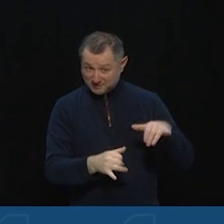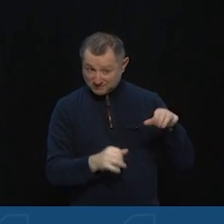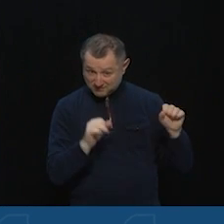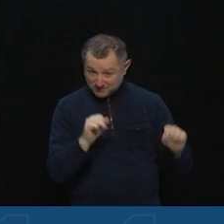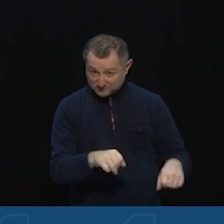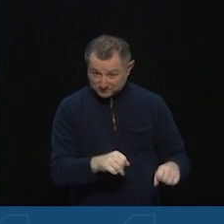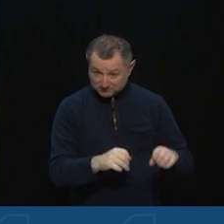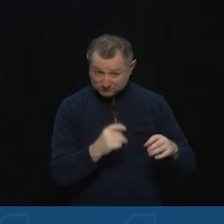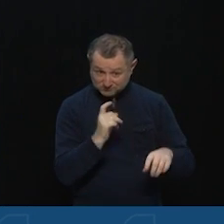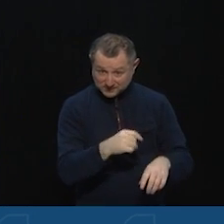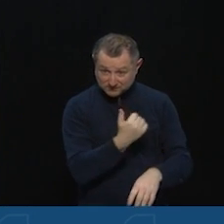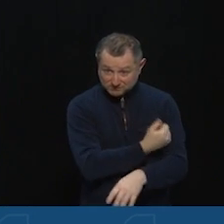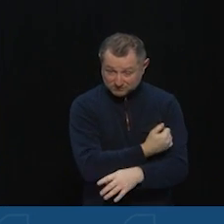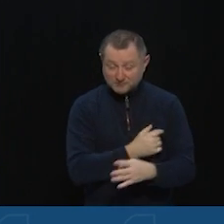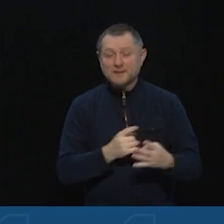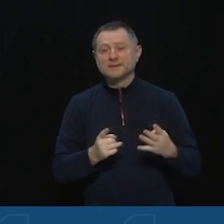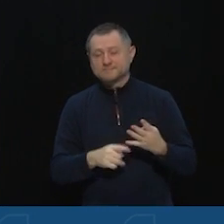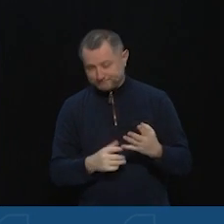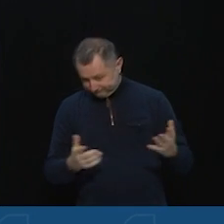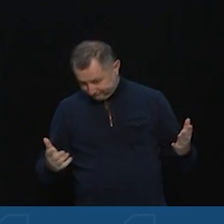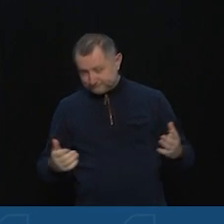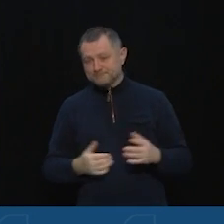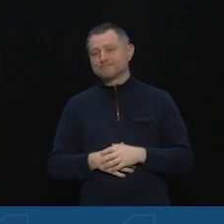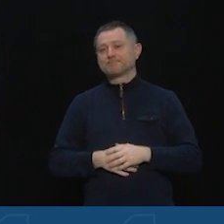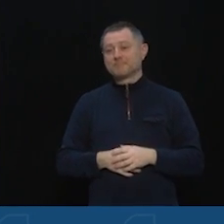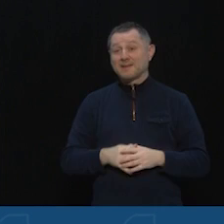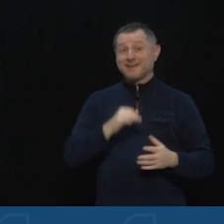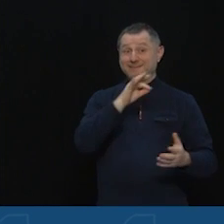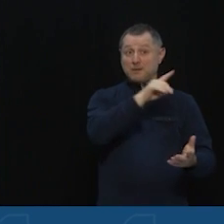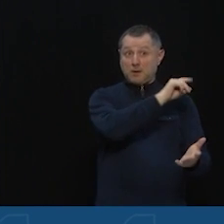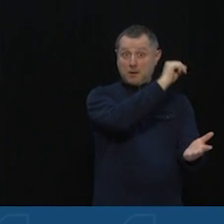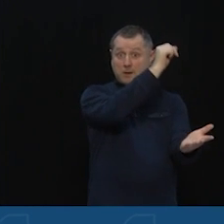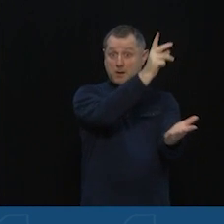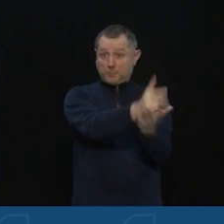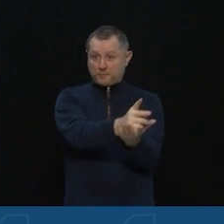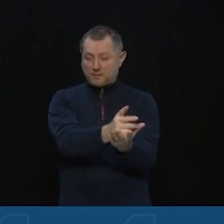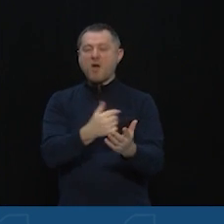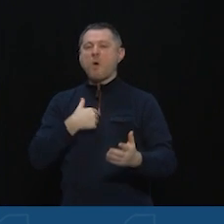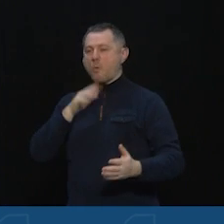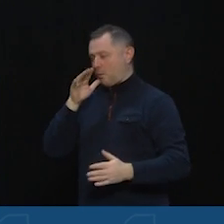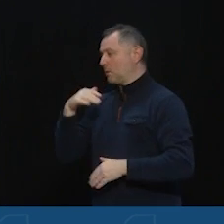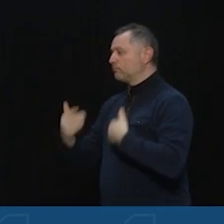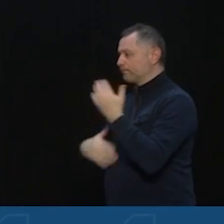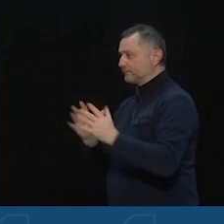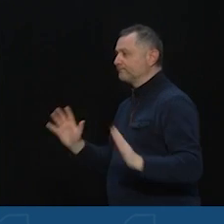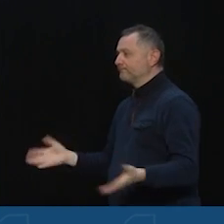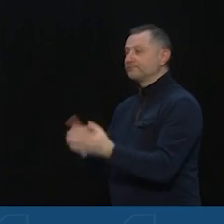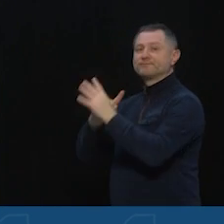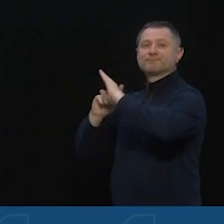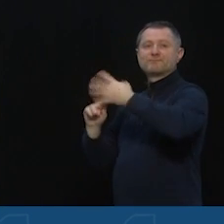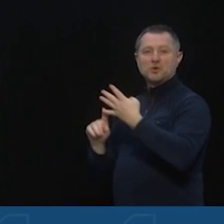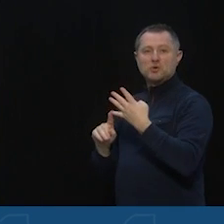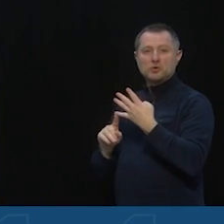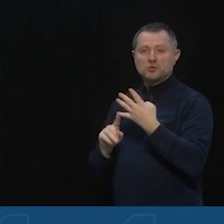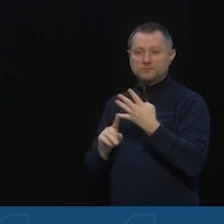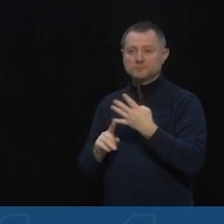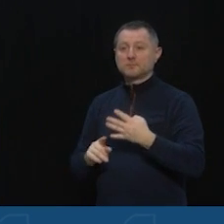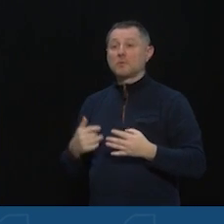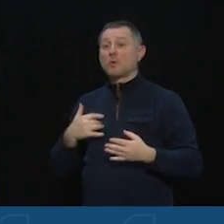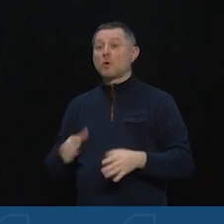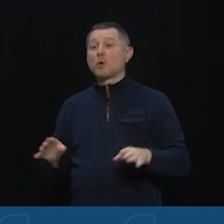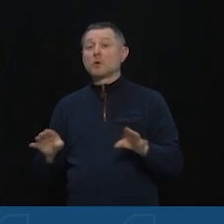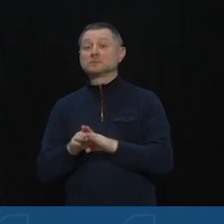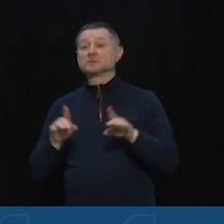variant. And if as soon as it's signed off on, we'll be out there. That is why I'm not standing down our testing sites or